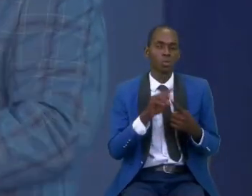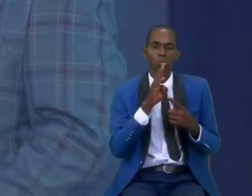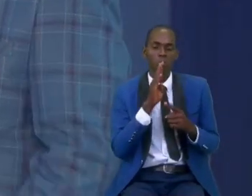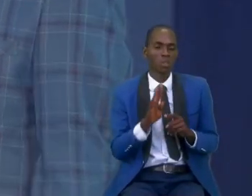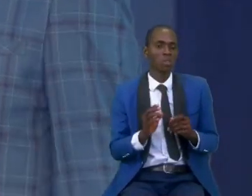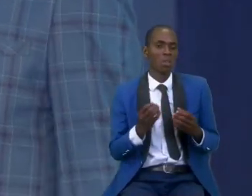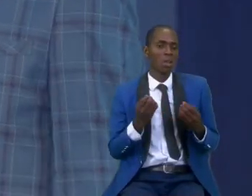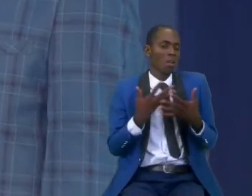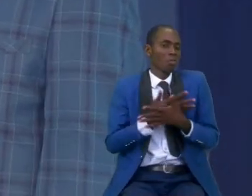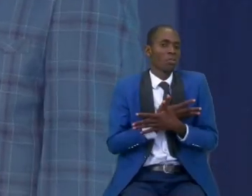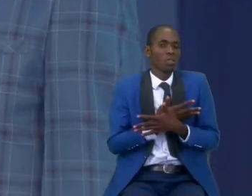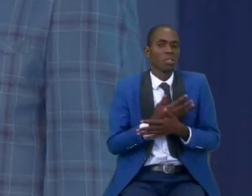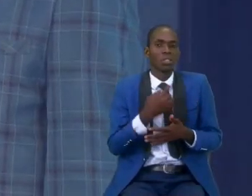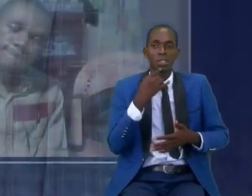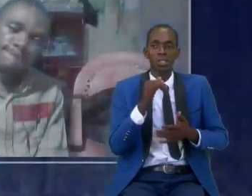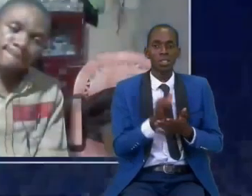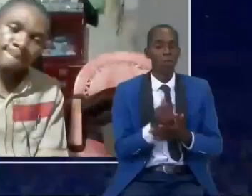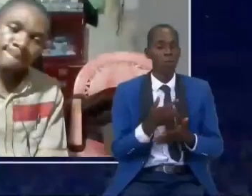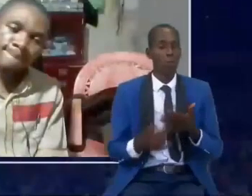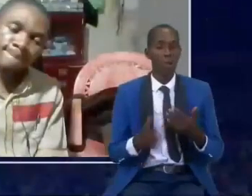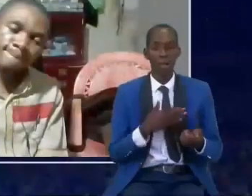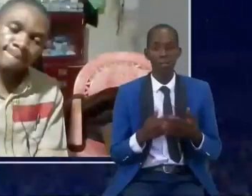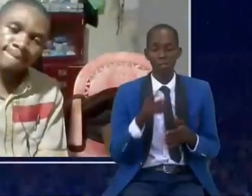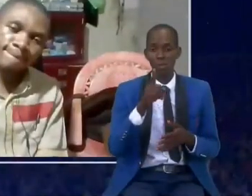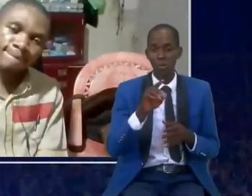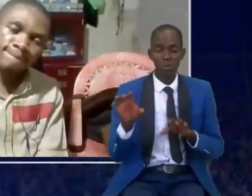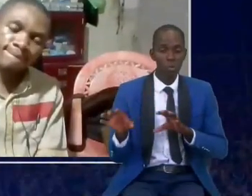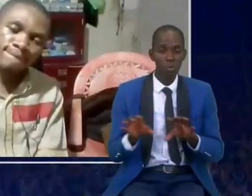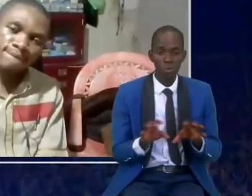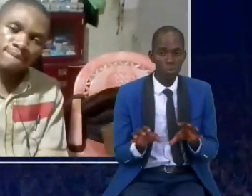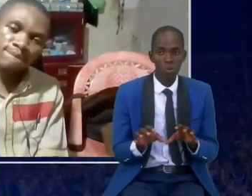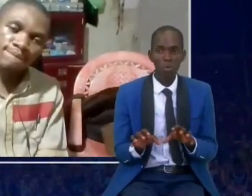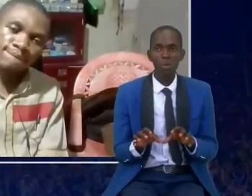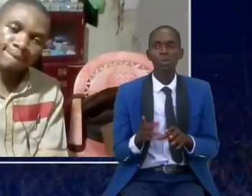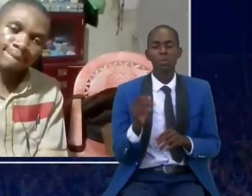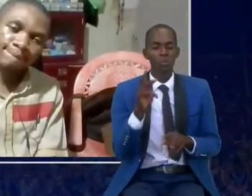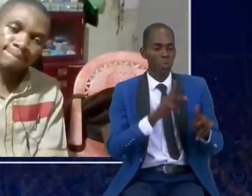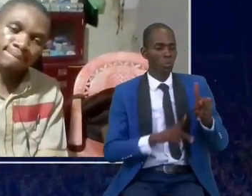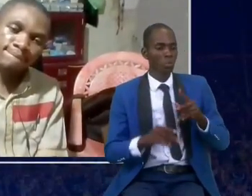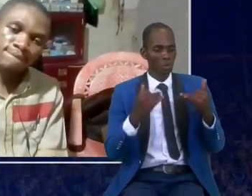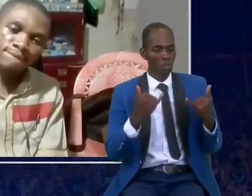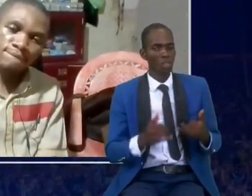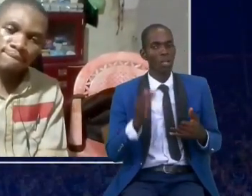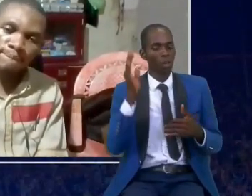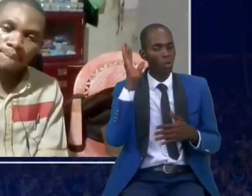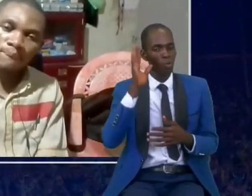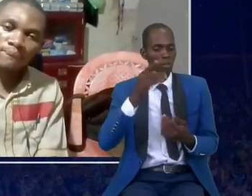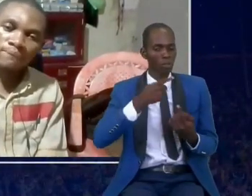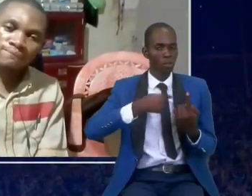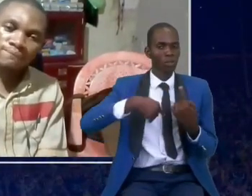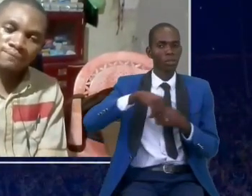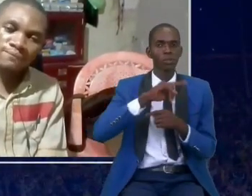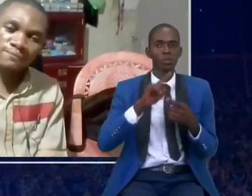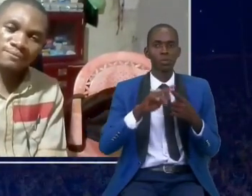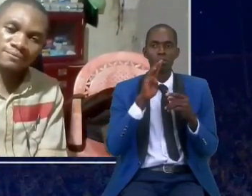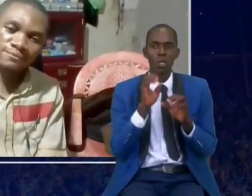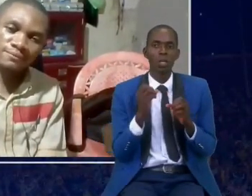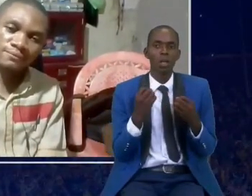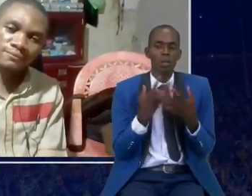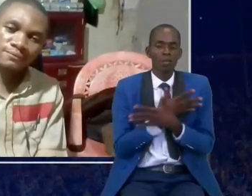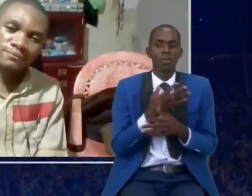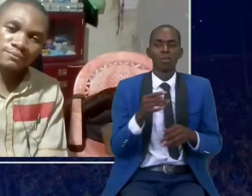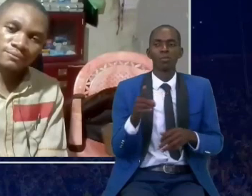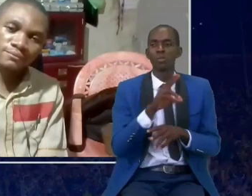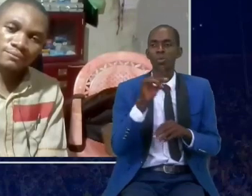everybody, they'll be afraid of you, and nobody will touch you or correct you anymore. And you say, what's that?